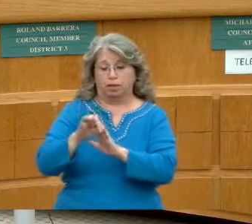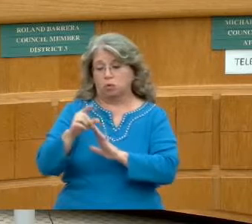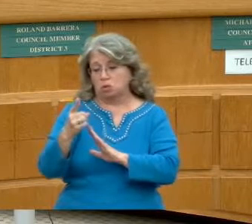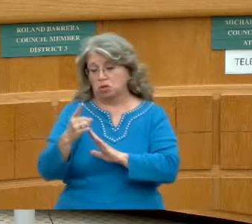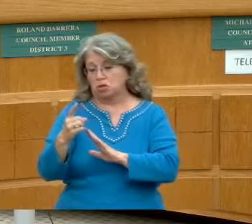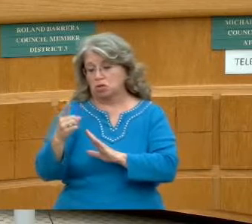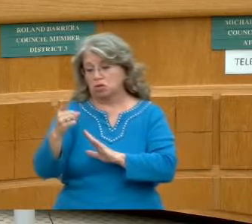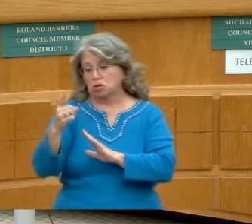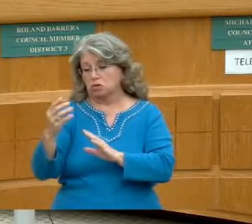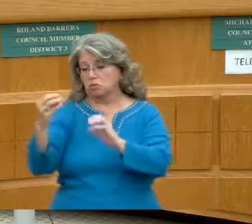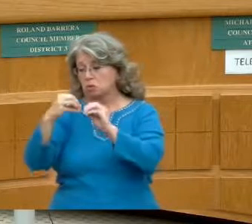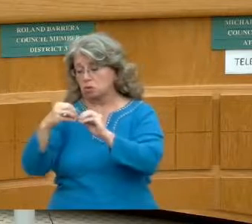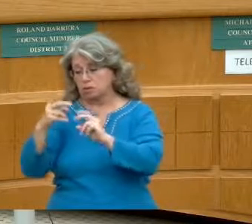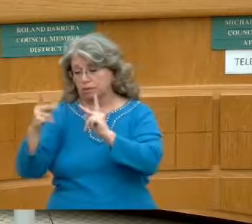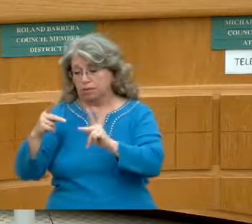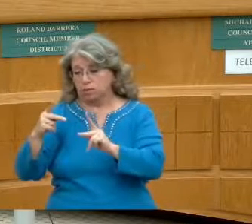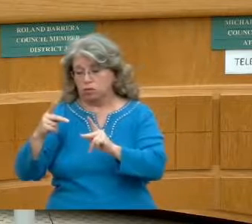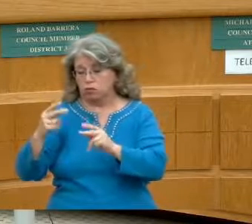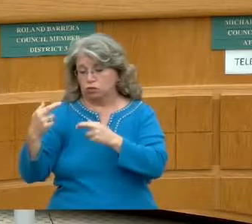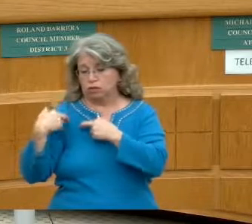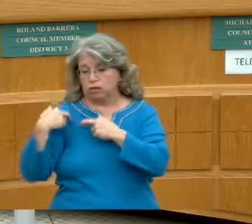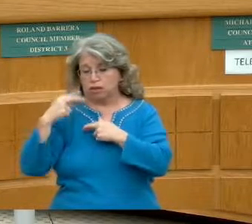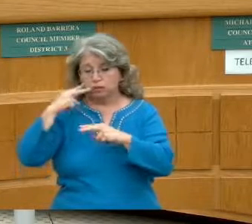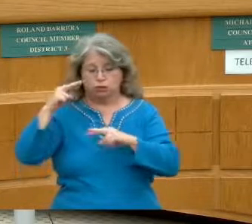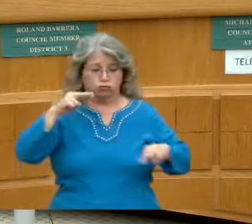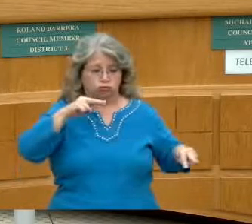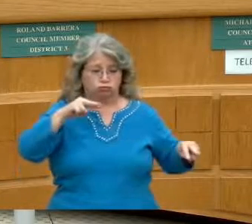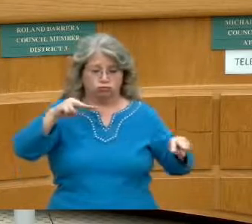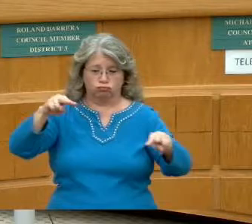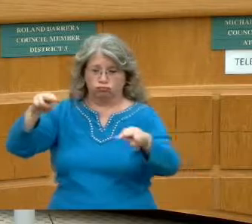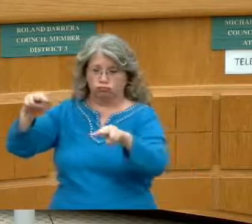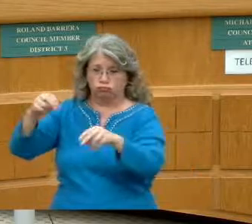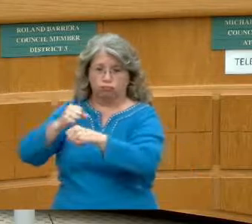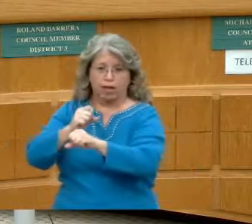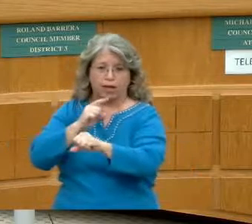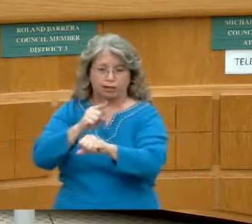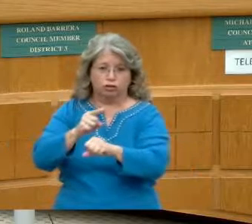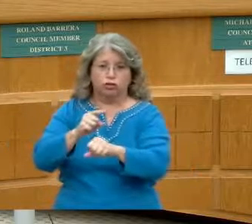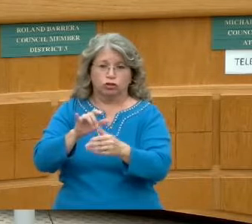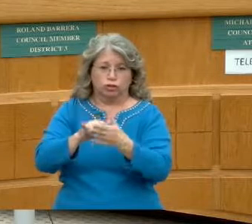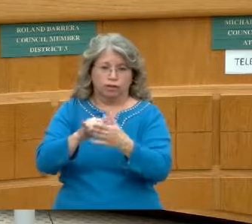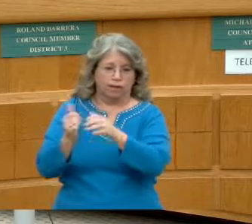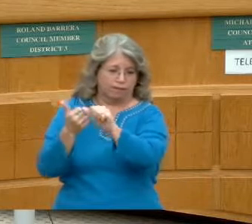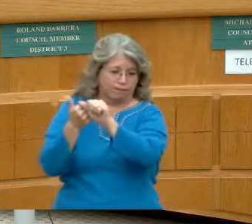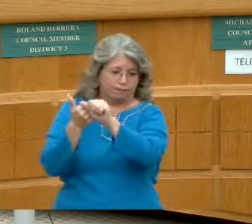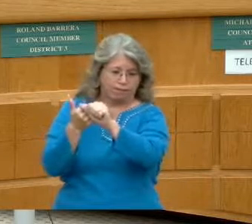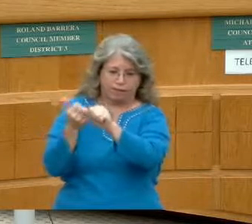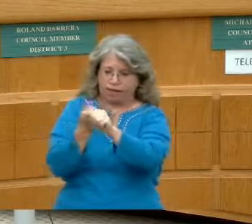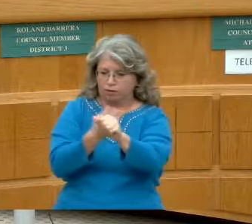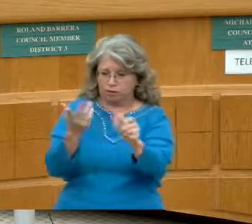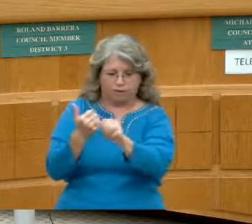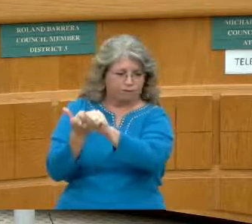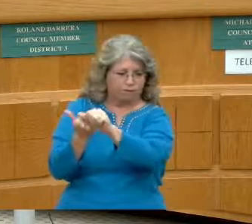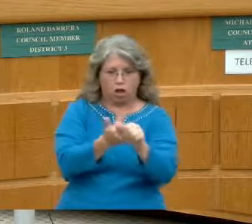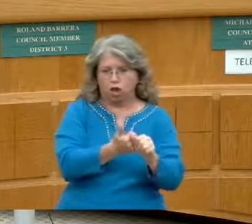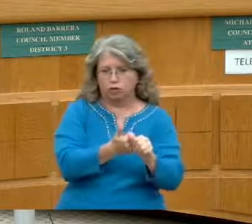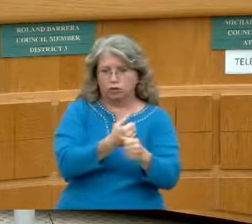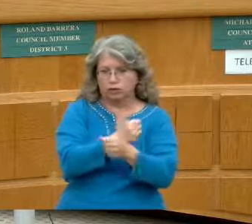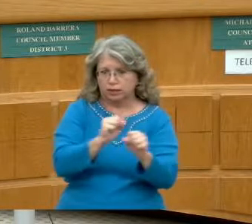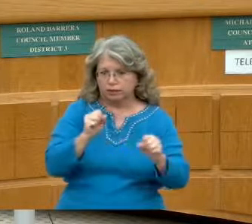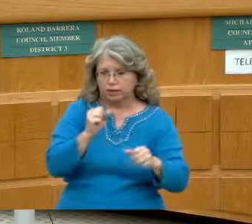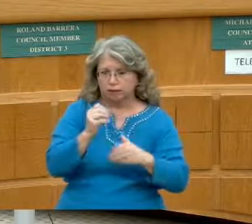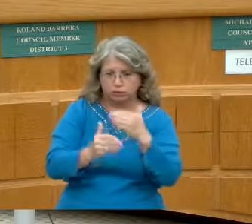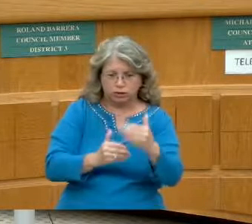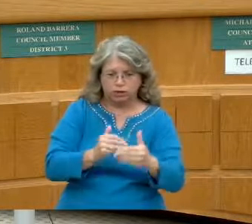more individuals who are responsible for ensuring health and safety practices are followed, and that includes limiting tables to 6 individuals, maintaining